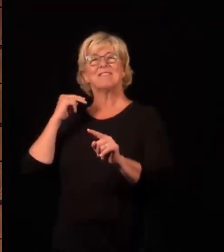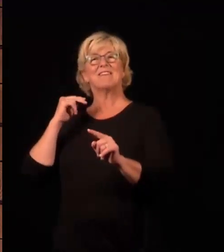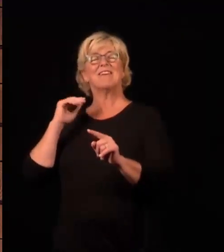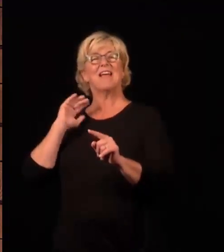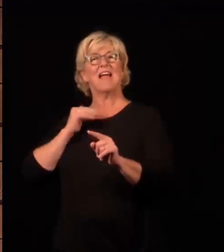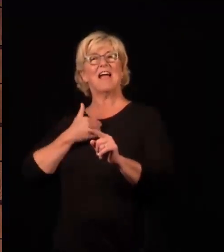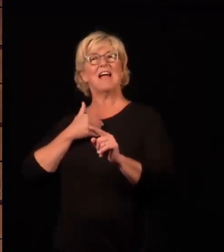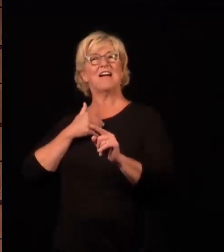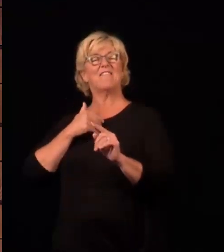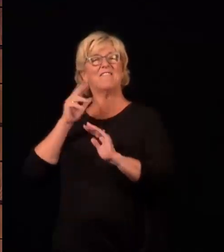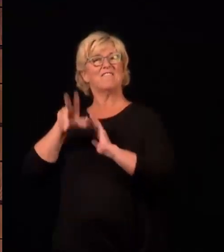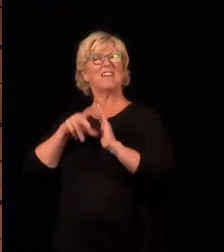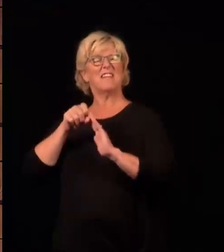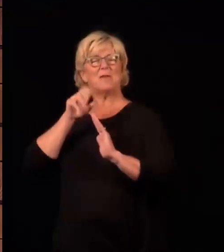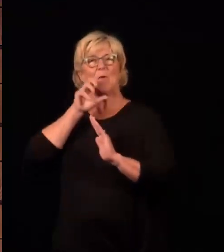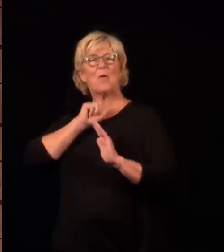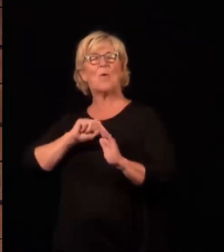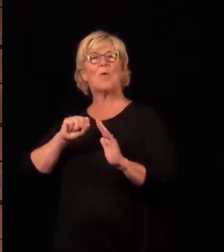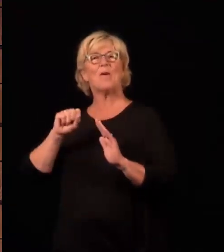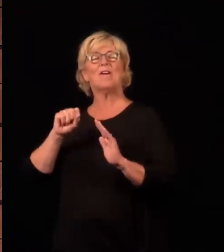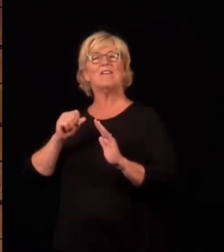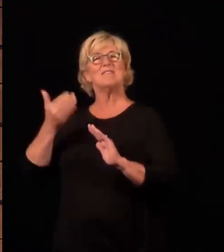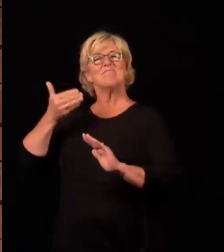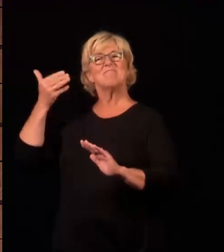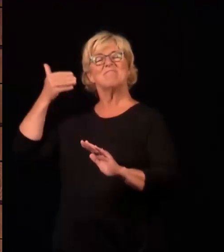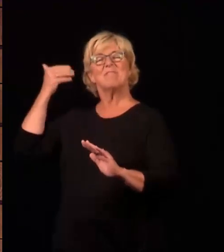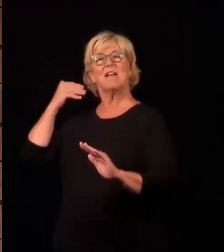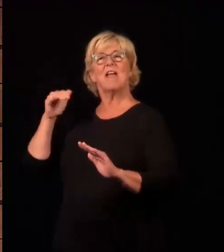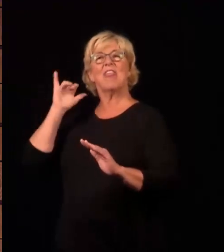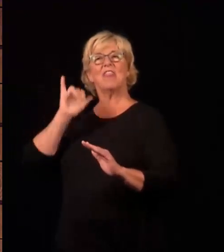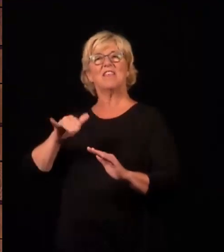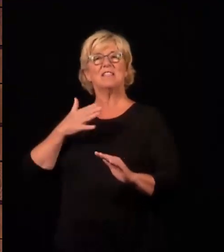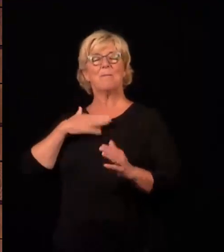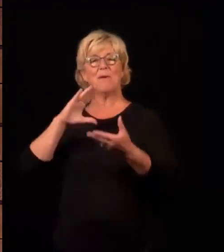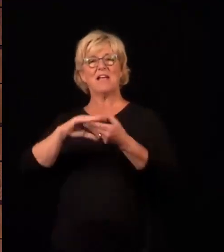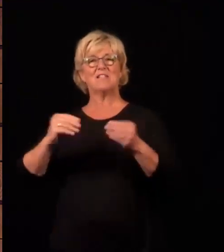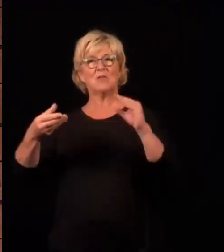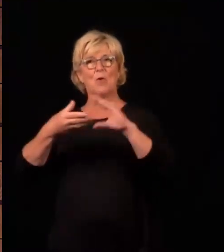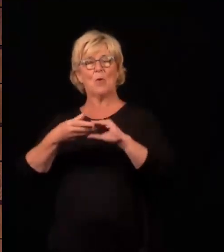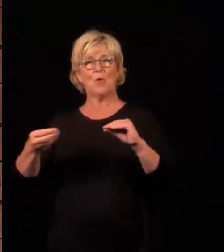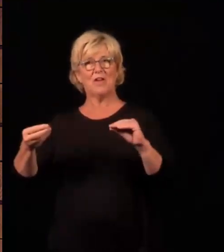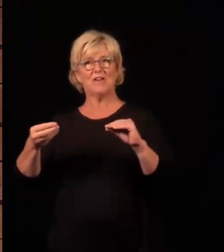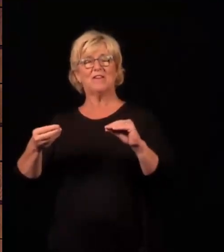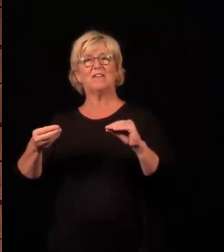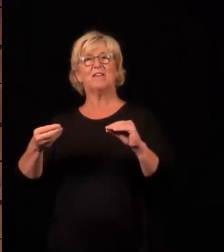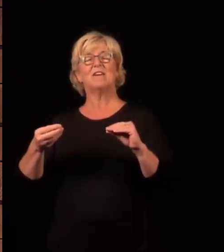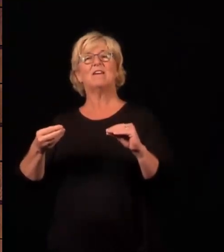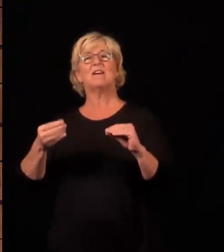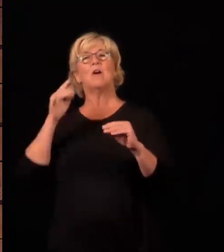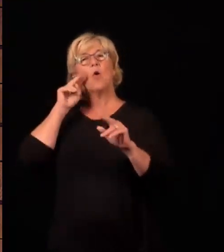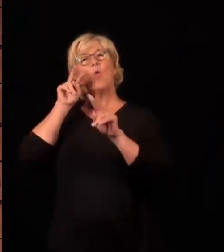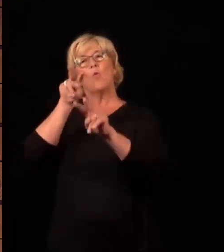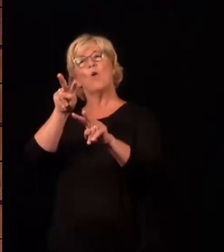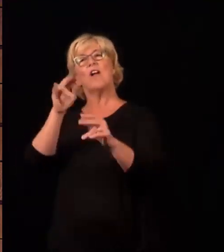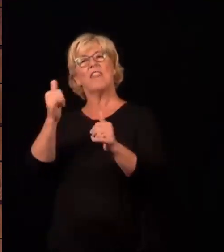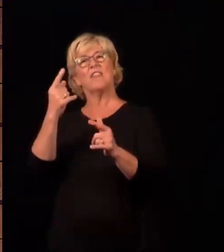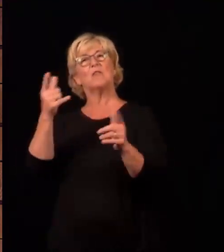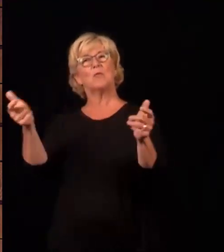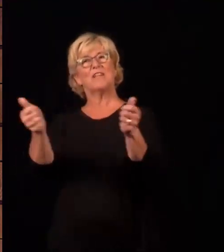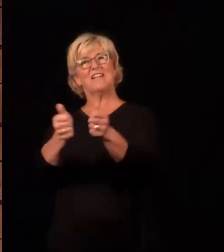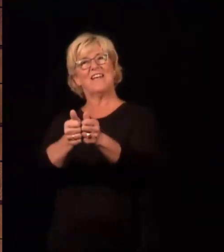our video files and our archives of the This Is My Story video testimonies. Let's watch this one